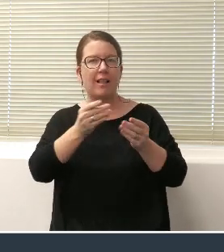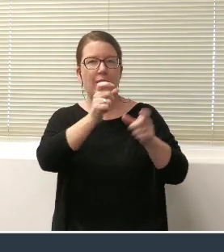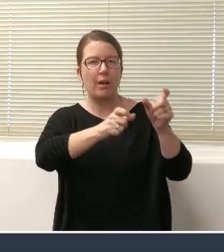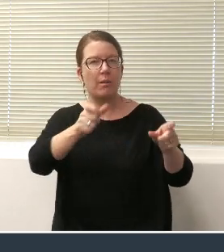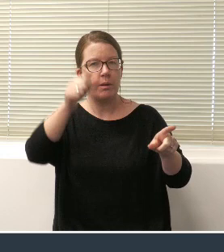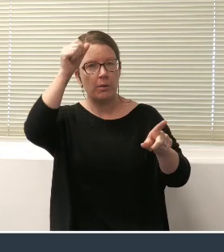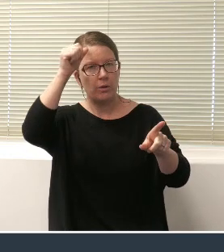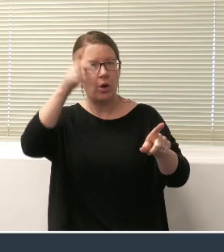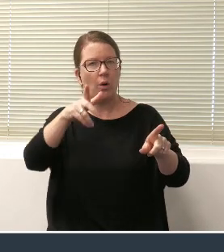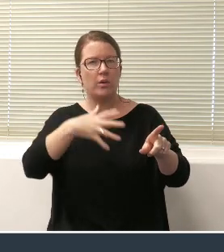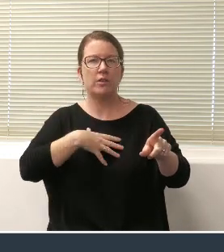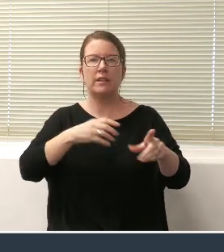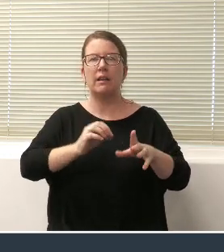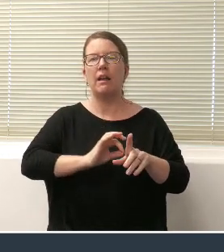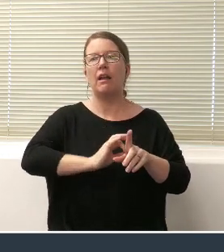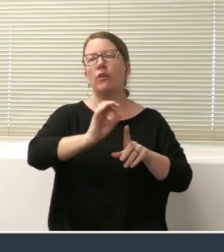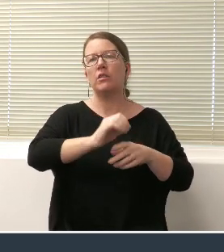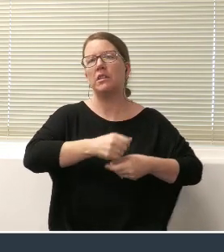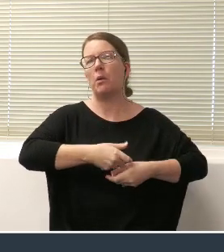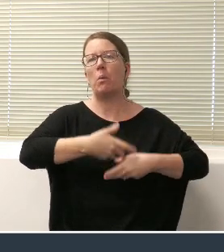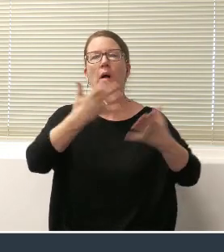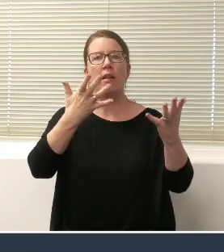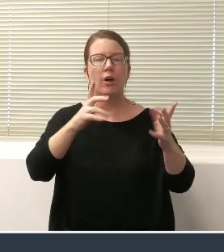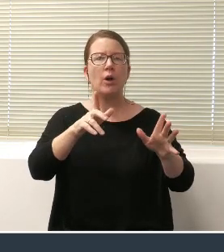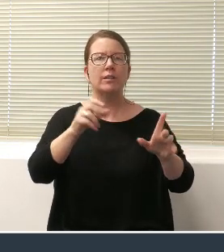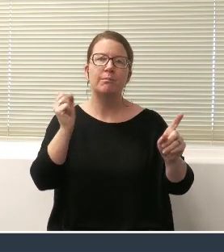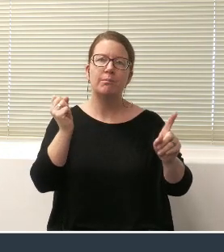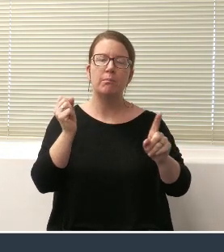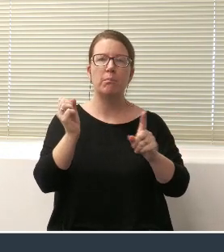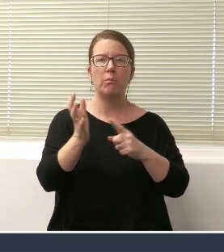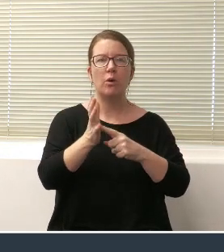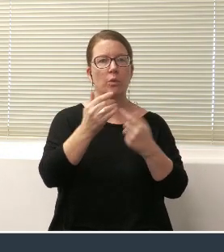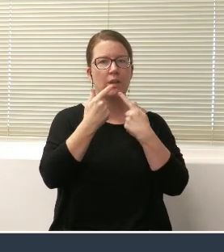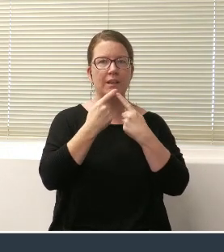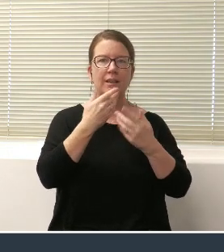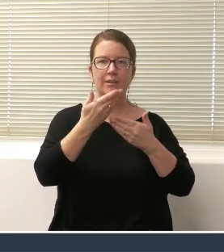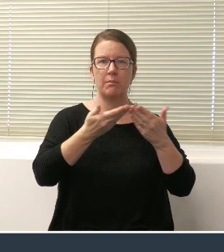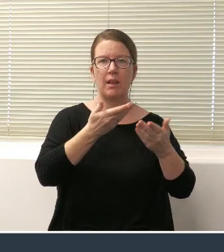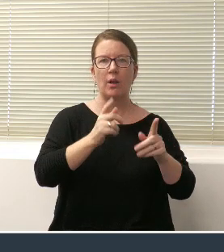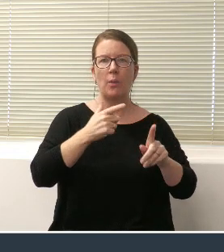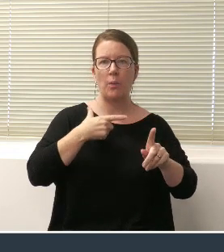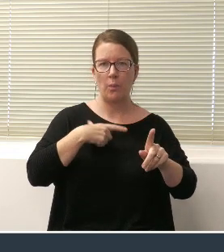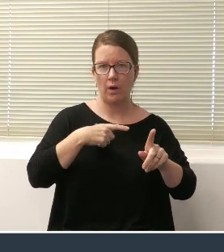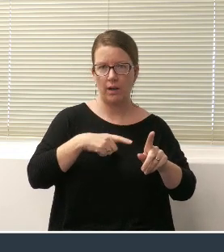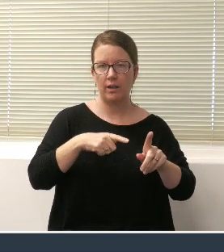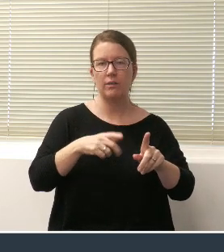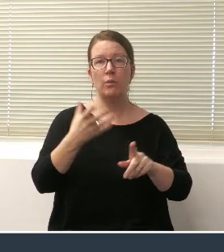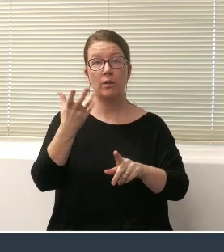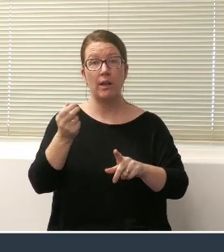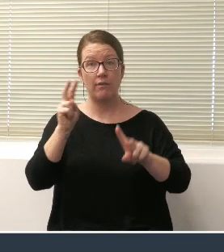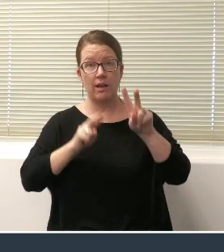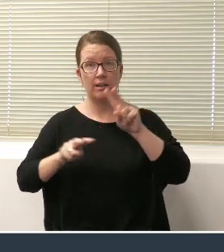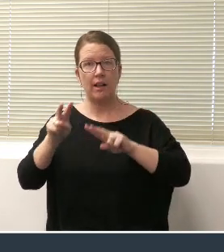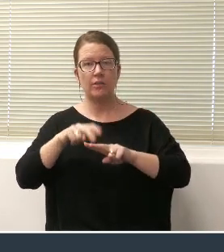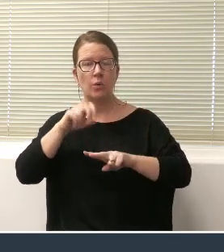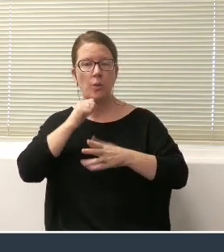willy-nilly saying, we're going to increase this one for the heck of it. I think it's important that we do have a good base. So there is analysis supporting